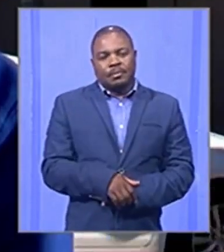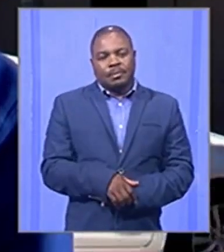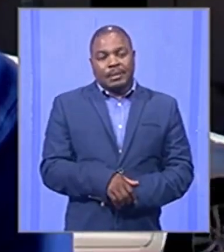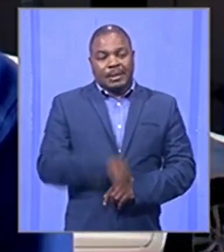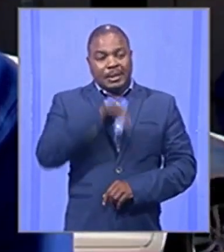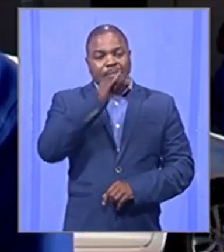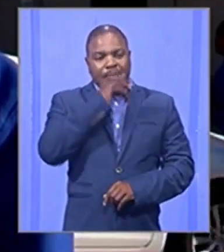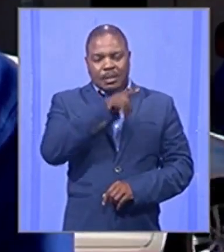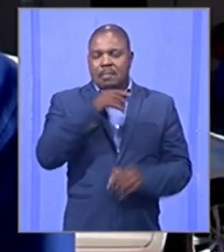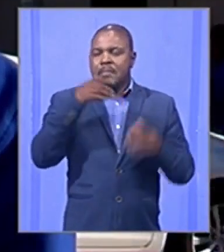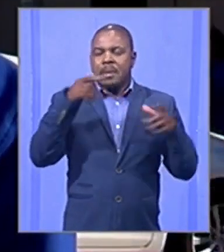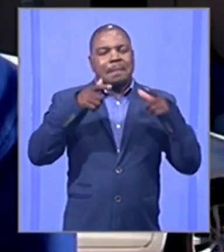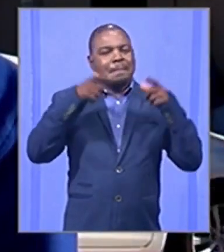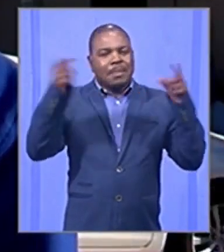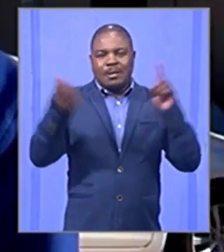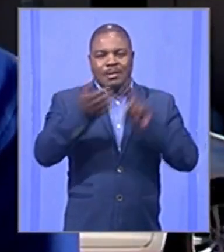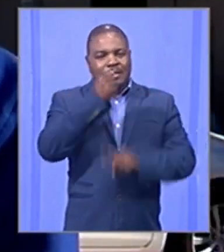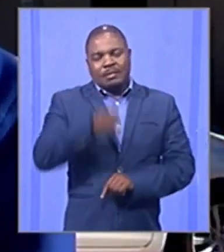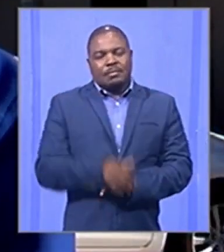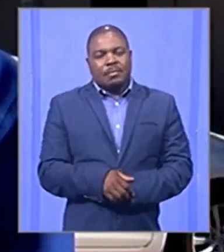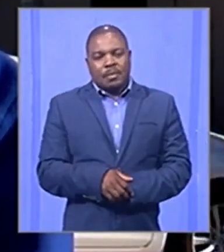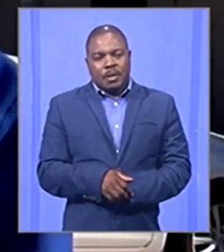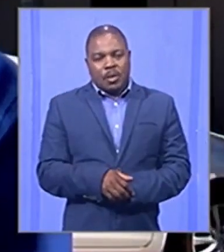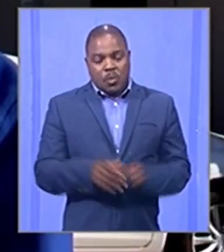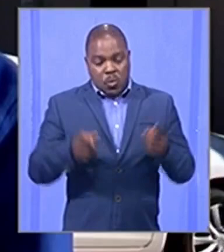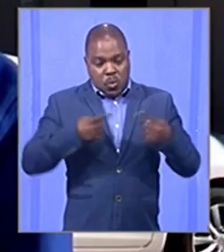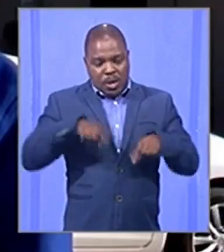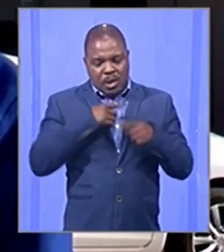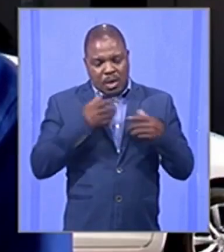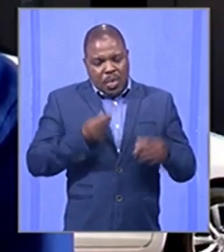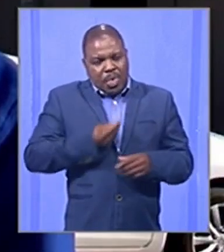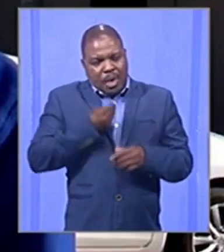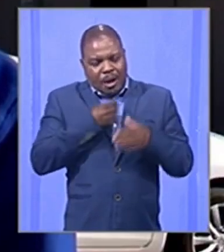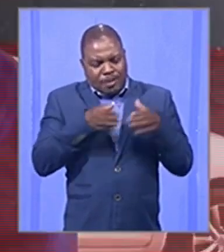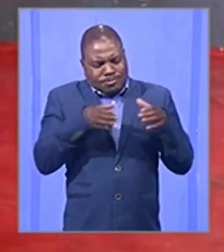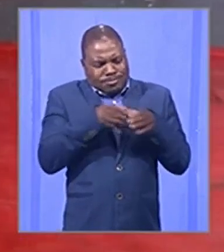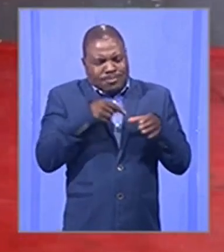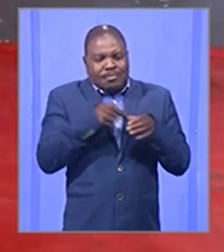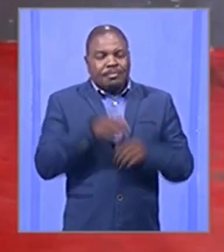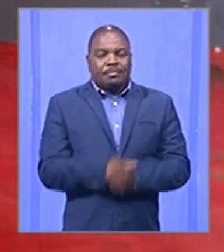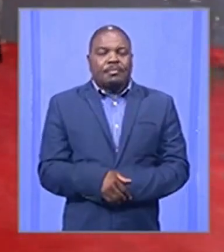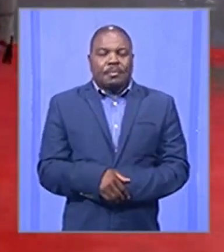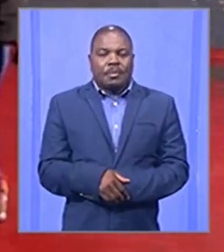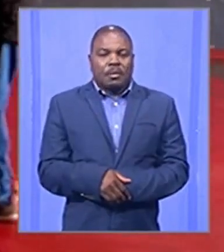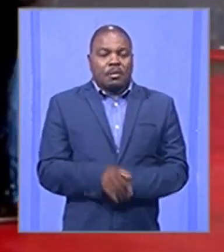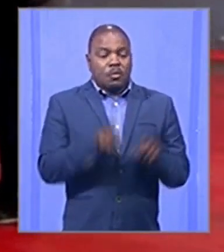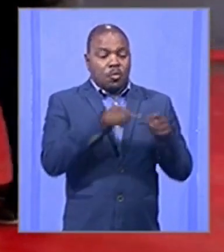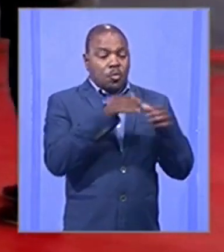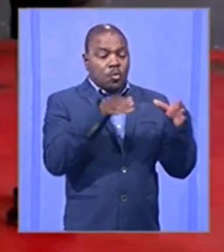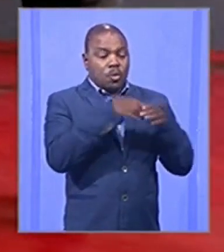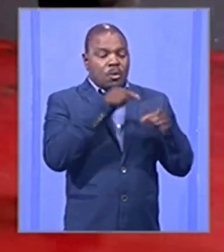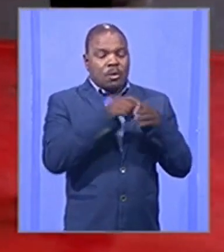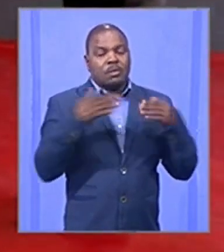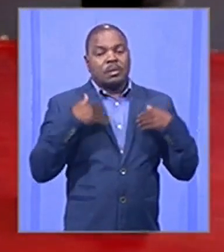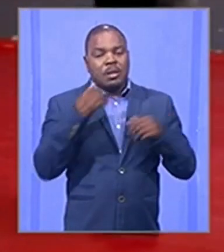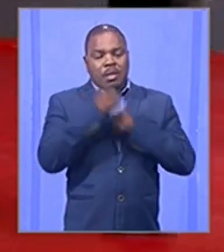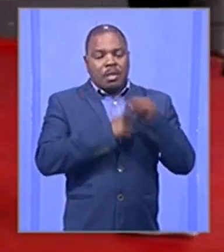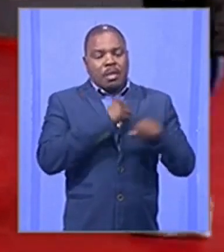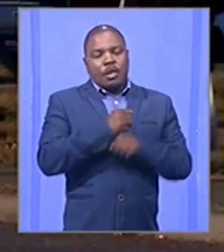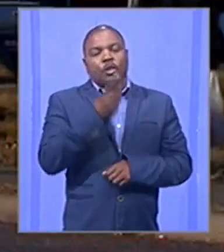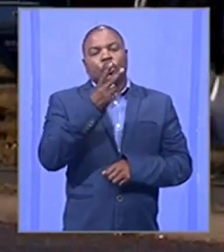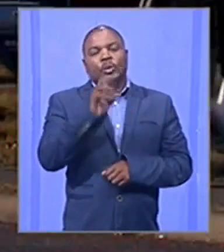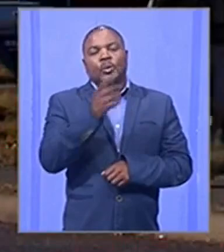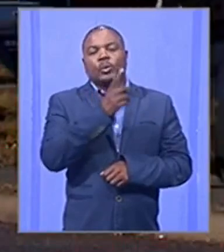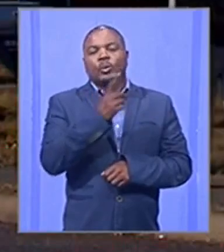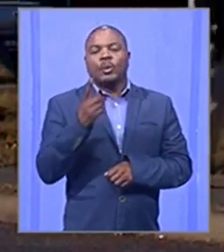which is a great achievement for rona really, a very young institution. Kwaere e tlhamilwe ka 2021